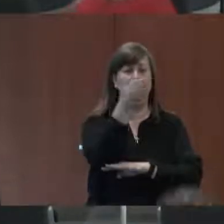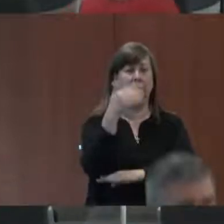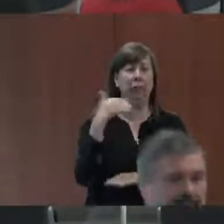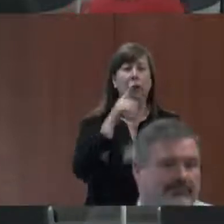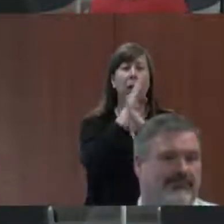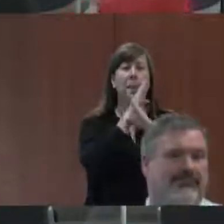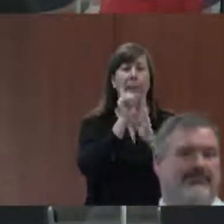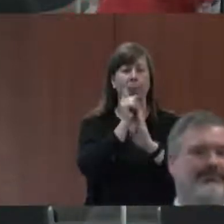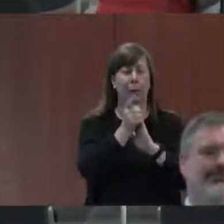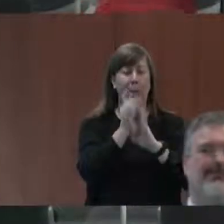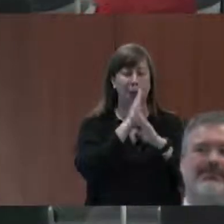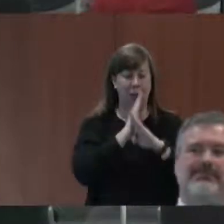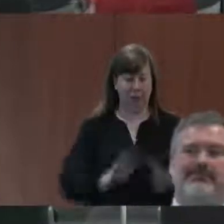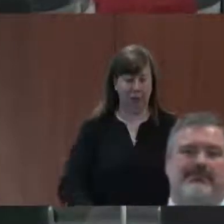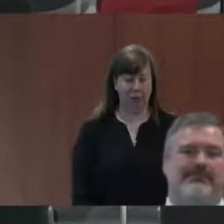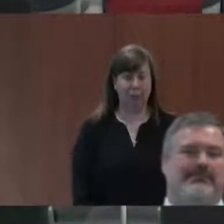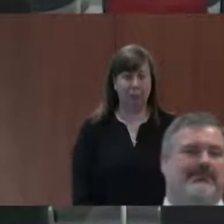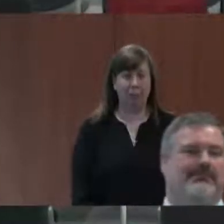moment of silence.